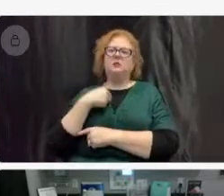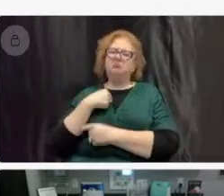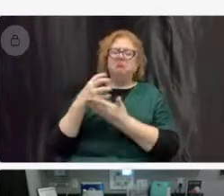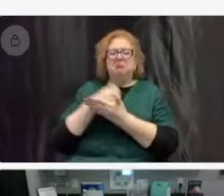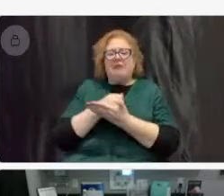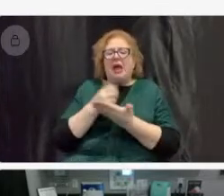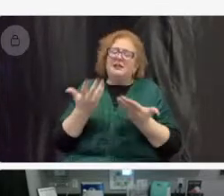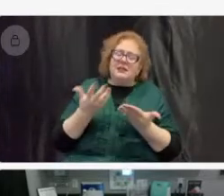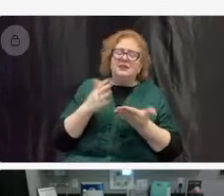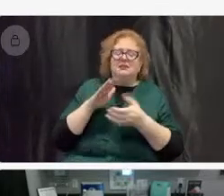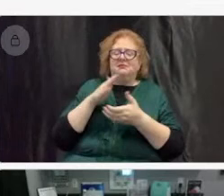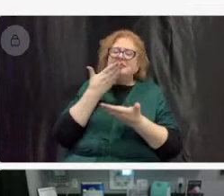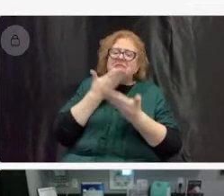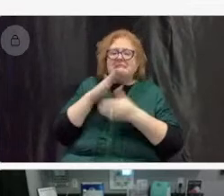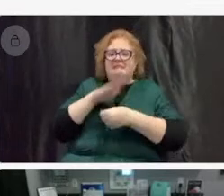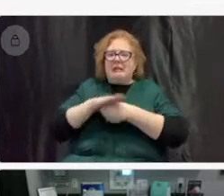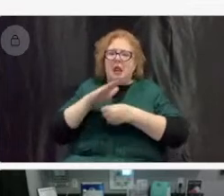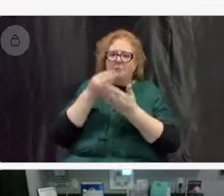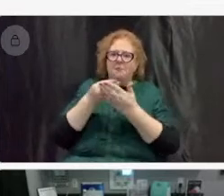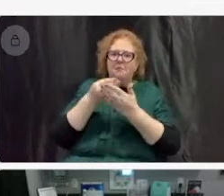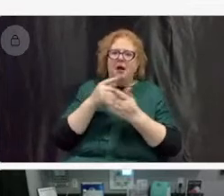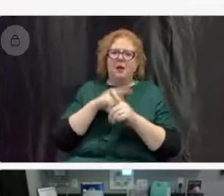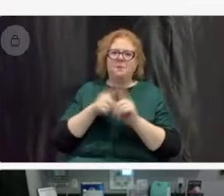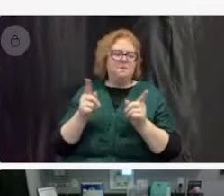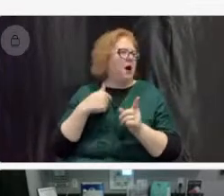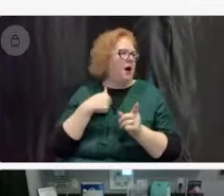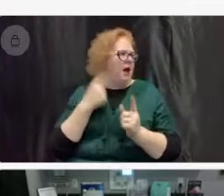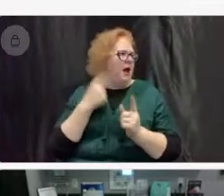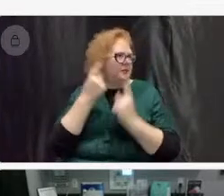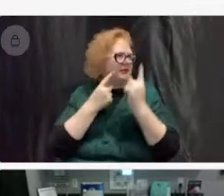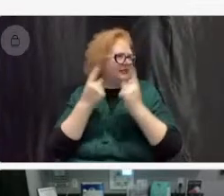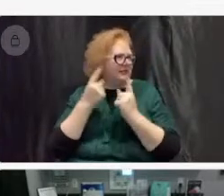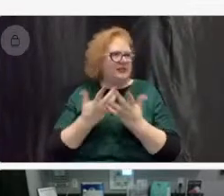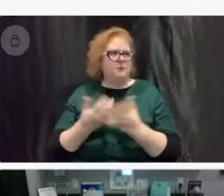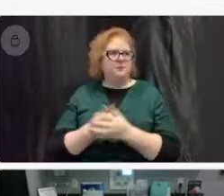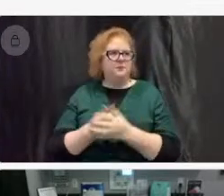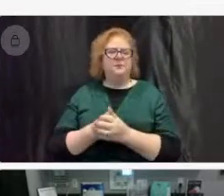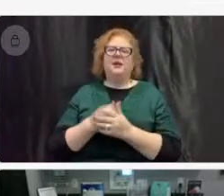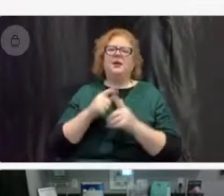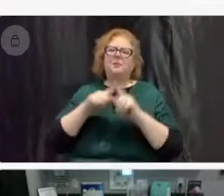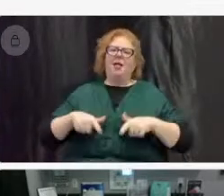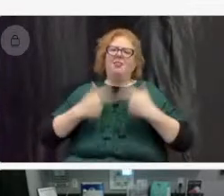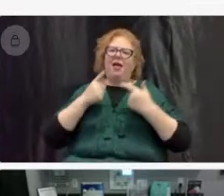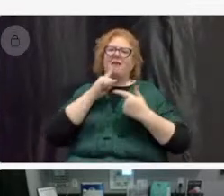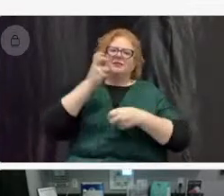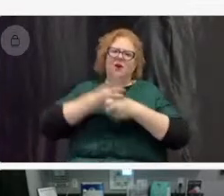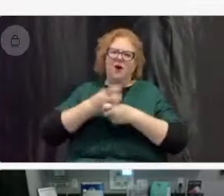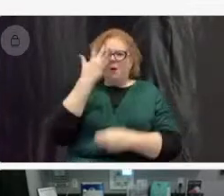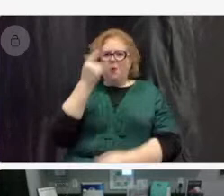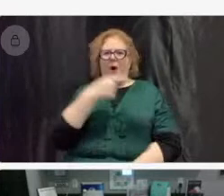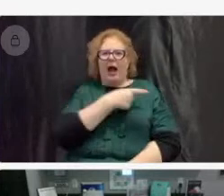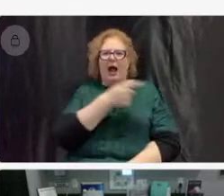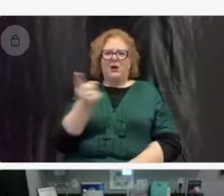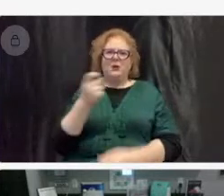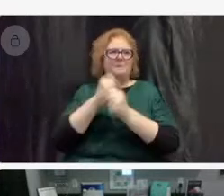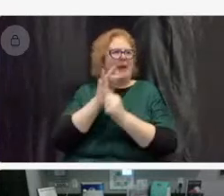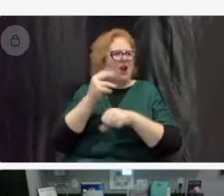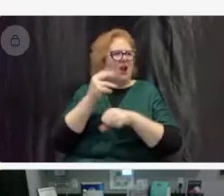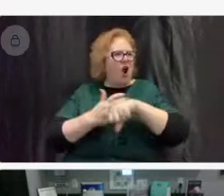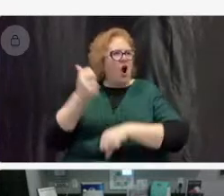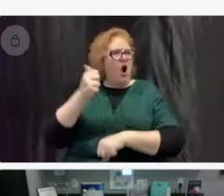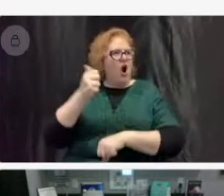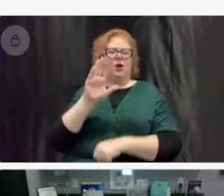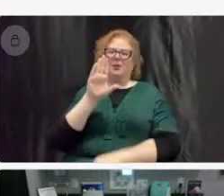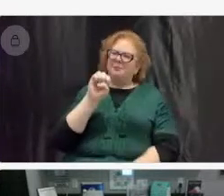of where I can go make side money right now. So life is hard. Quit making it harder for people, okay? Be kind and